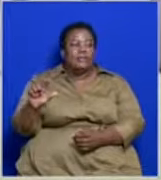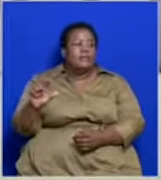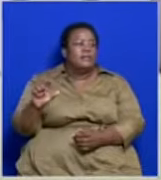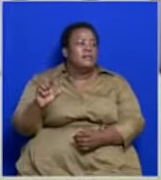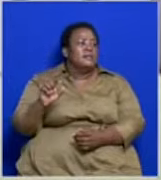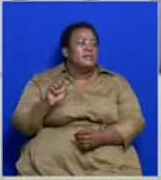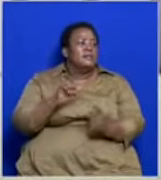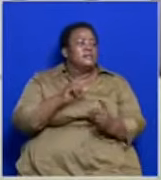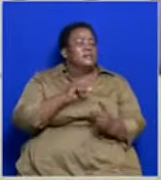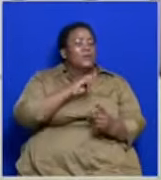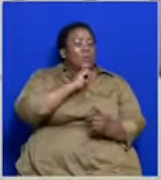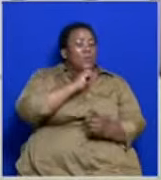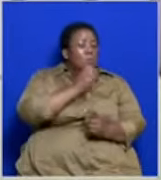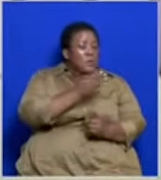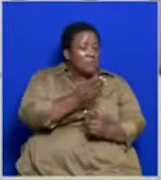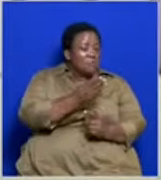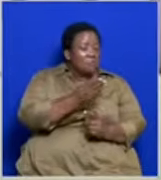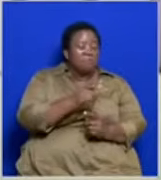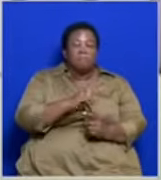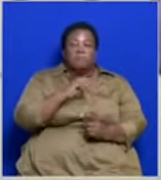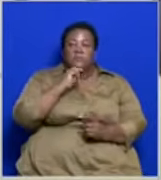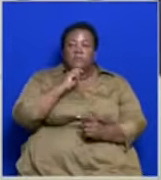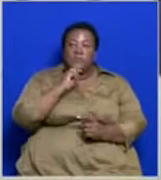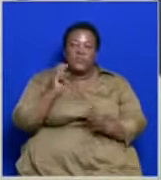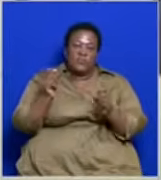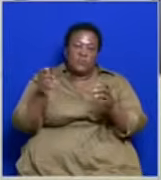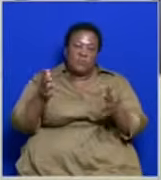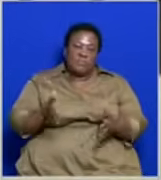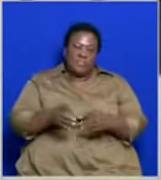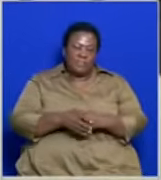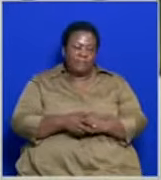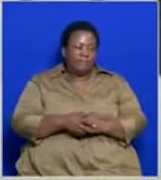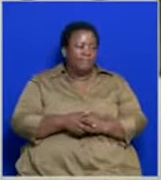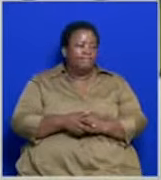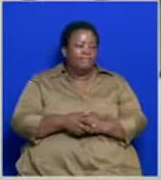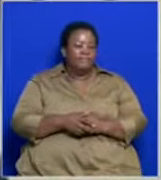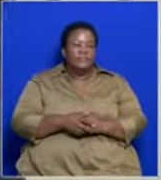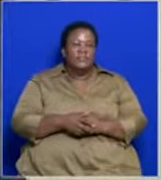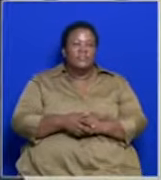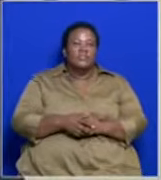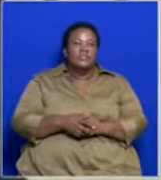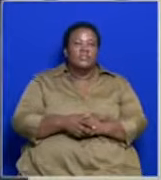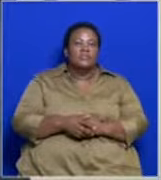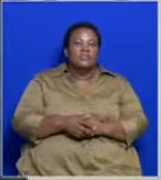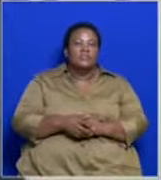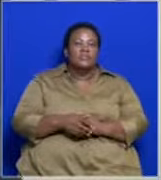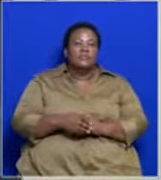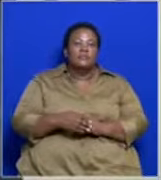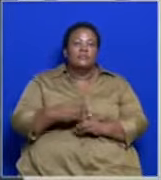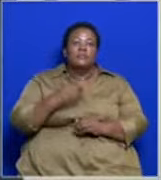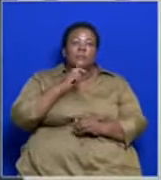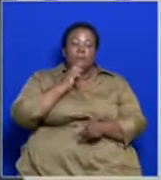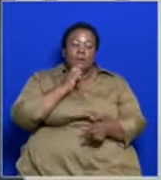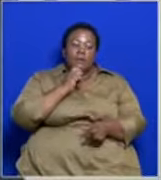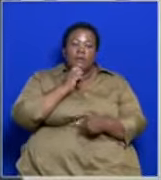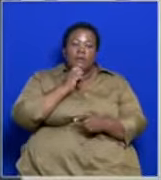Thank you. Thank you, Chair. Morning, Mr. Magagula. Morning.